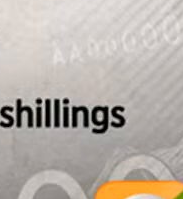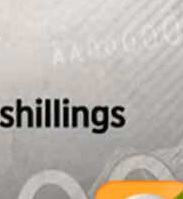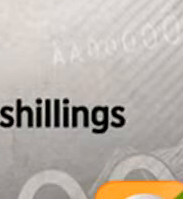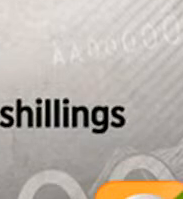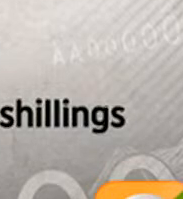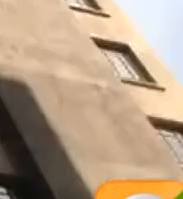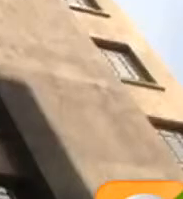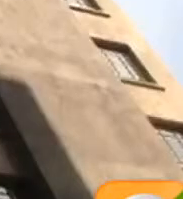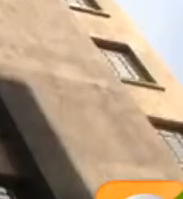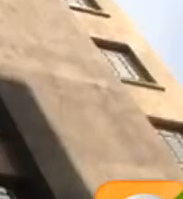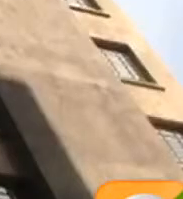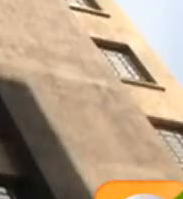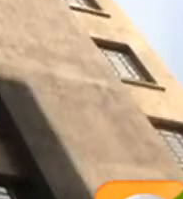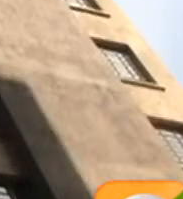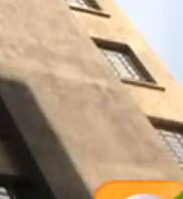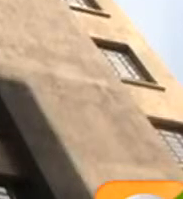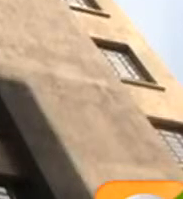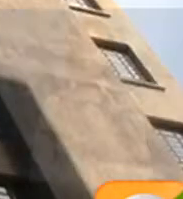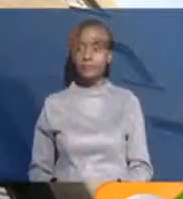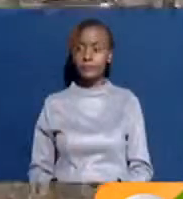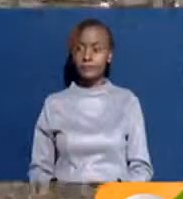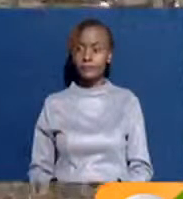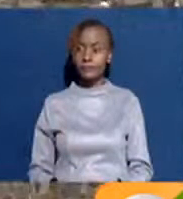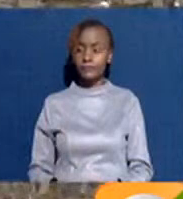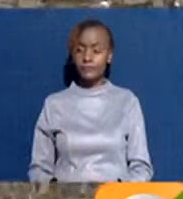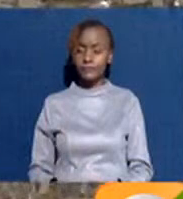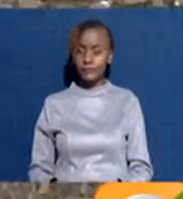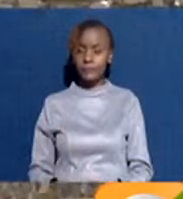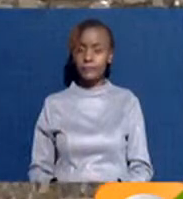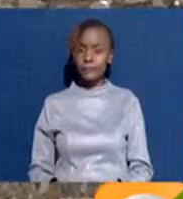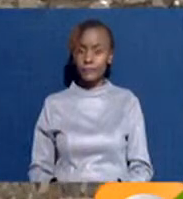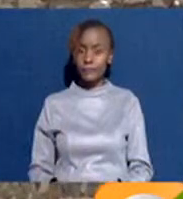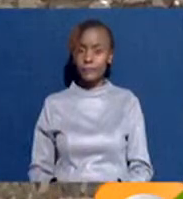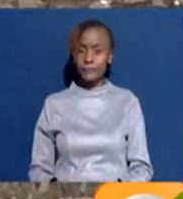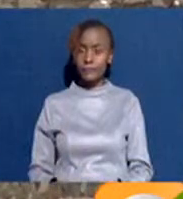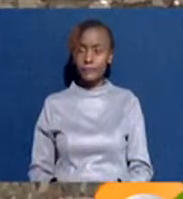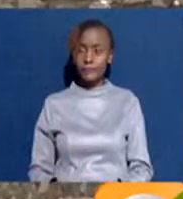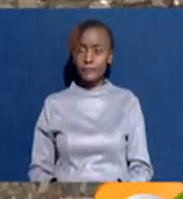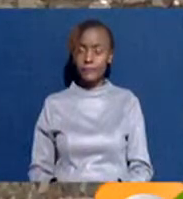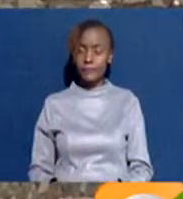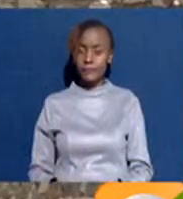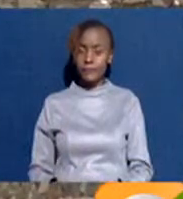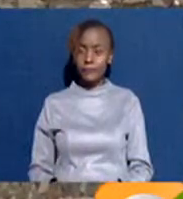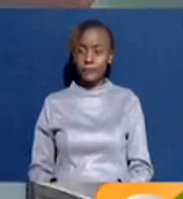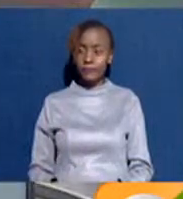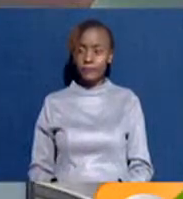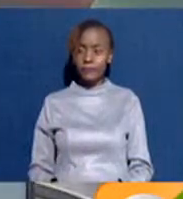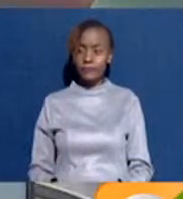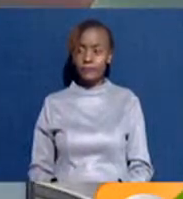Kenya shillings. Ayub Abdikadir, Citizen TV.